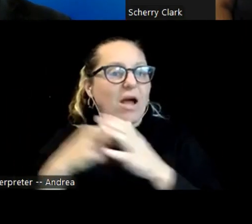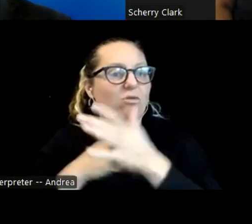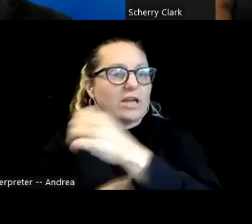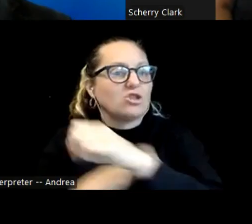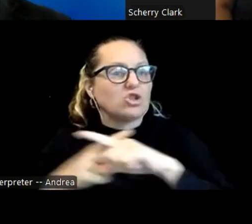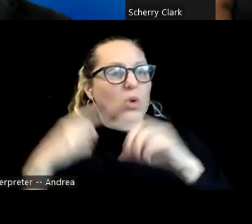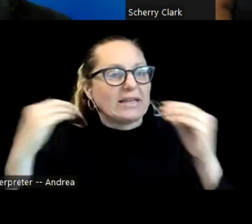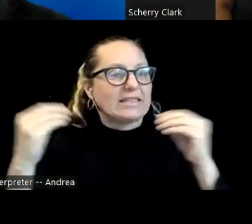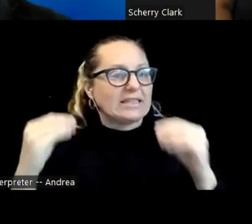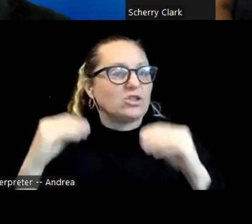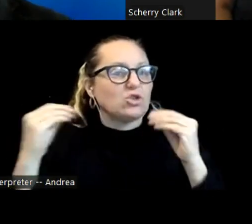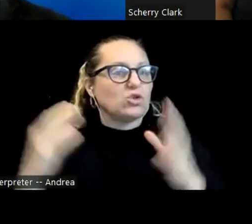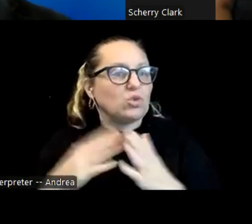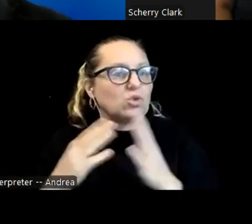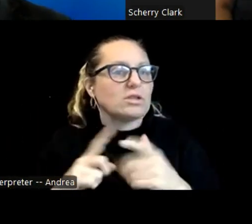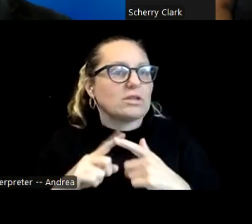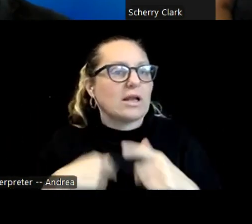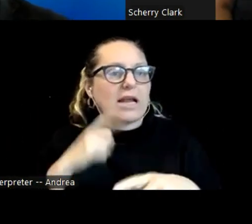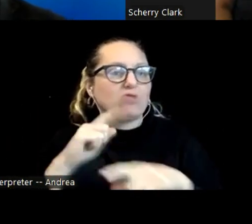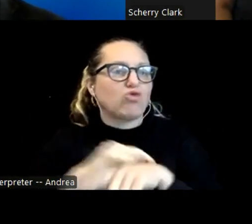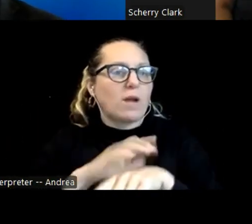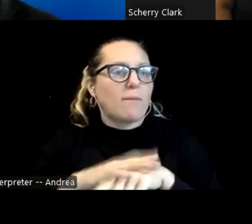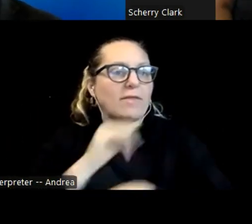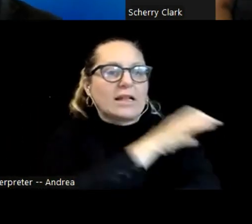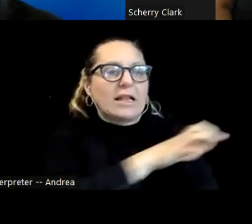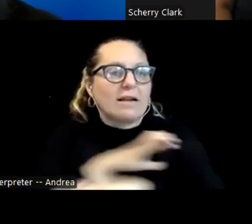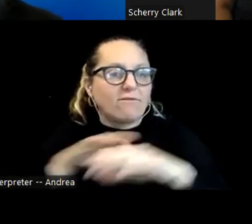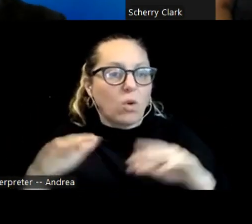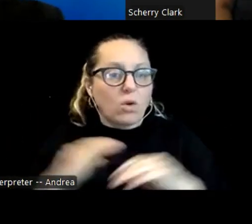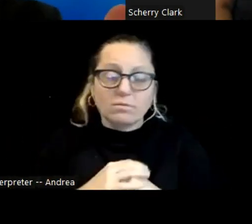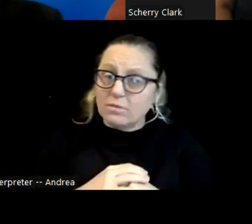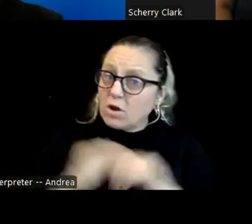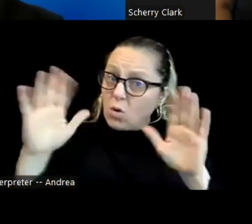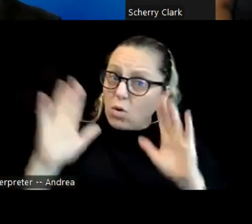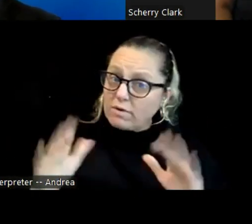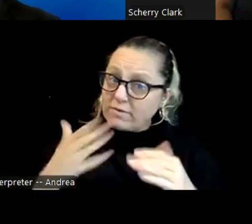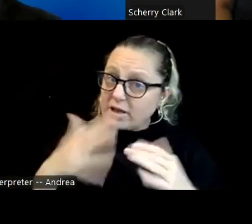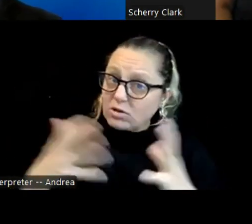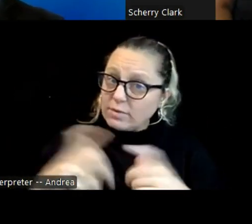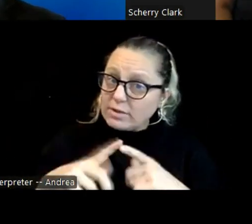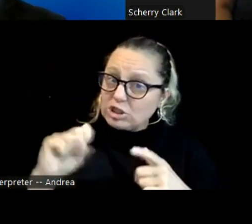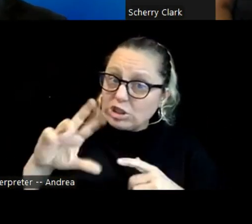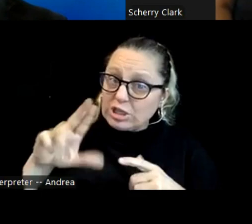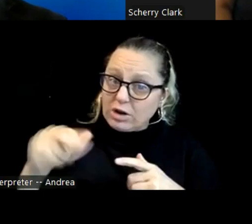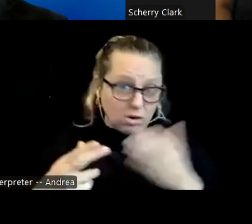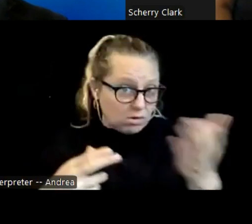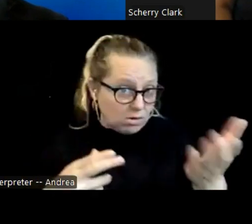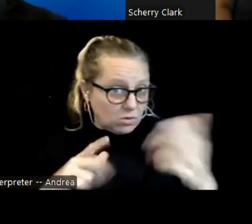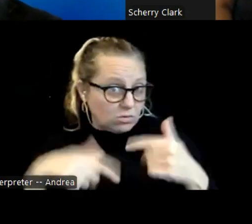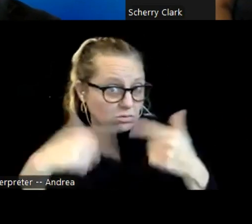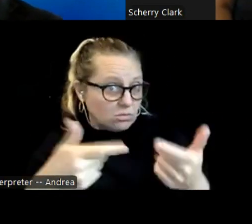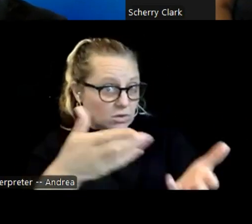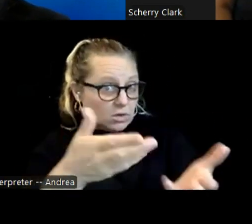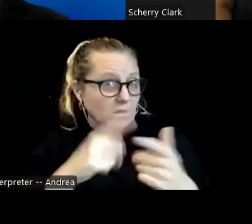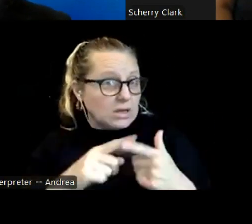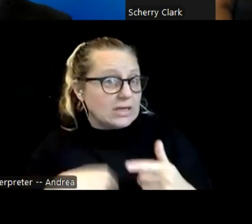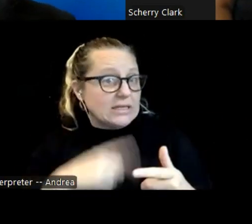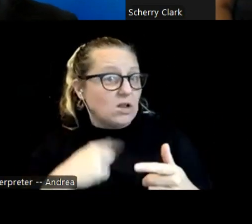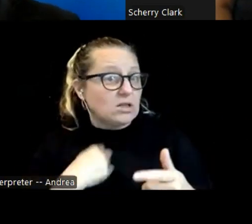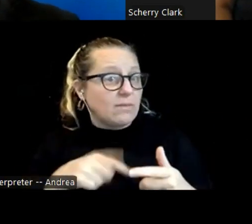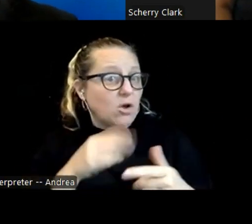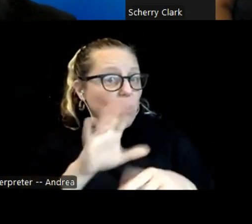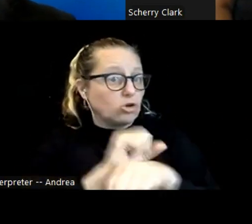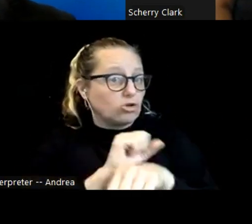train them also on the clinical floor. Wonderful. Thank you so much. And Sarah, let me turn to you and tell us about your job.